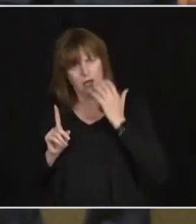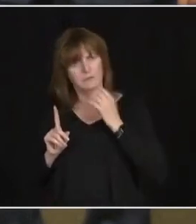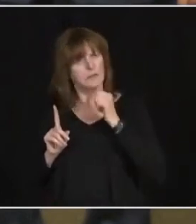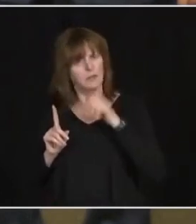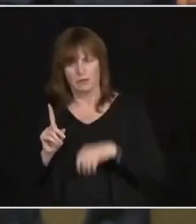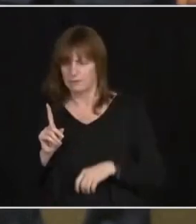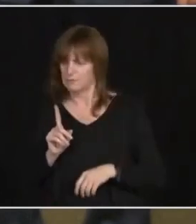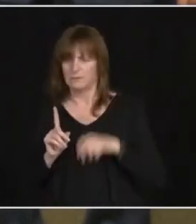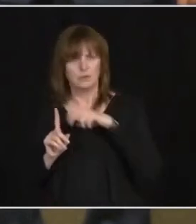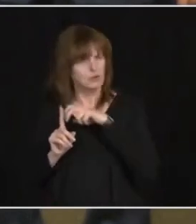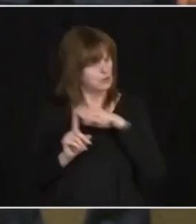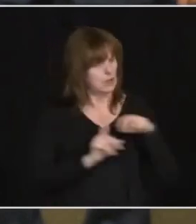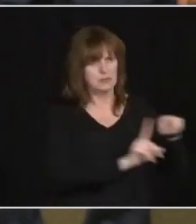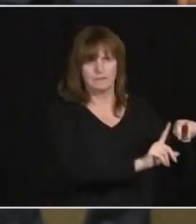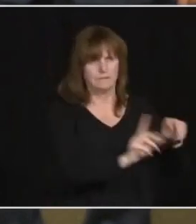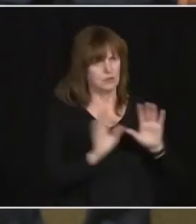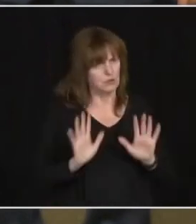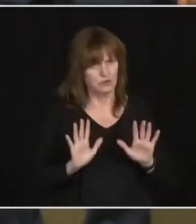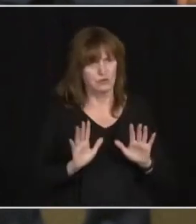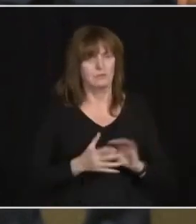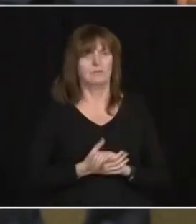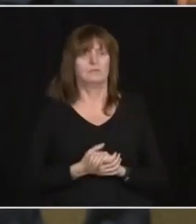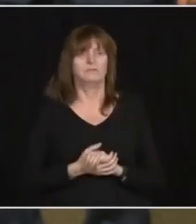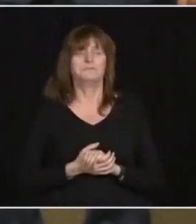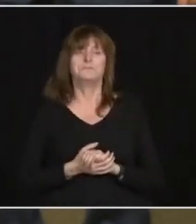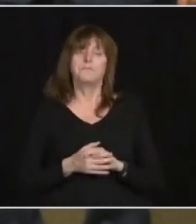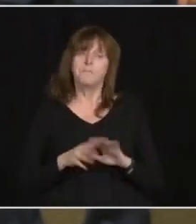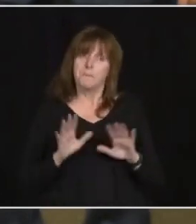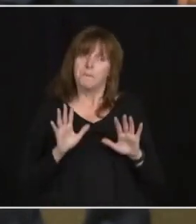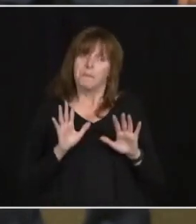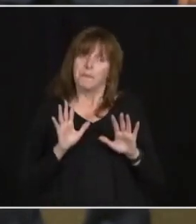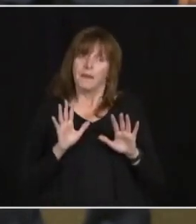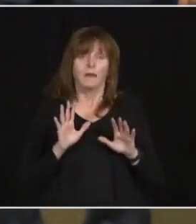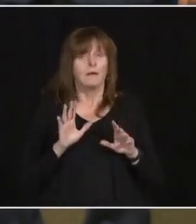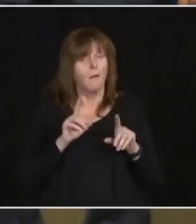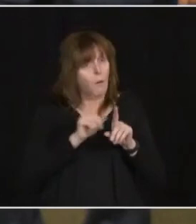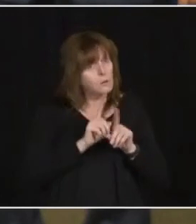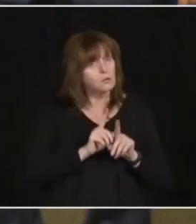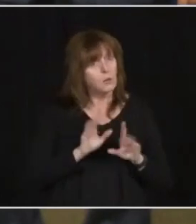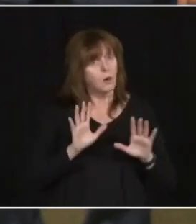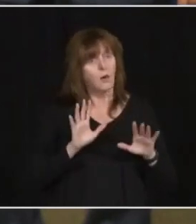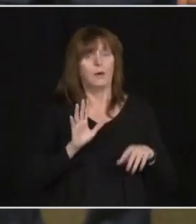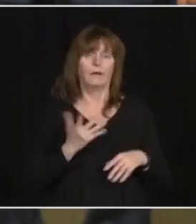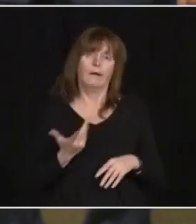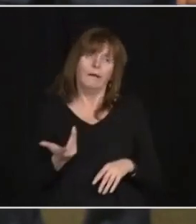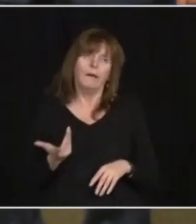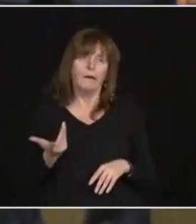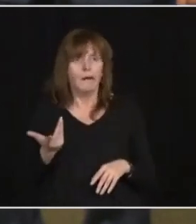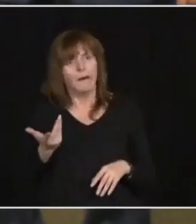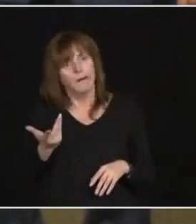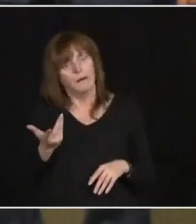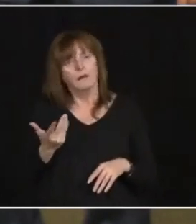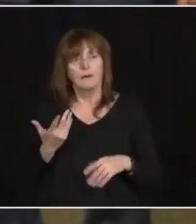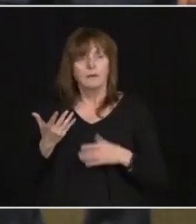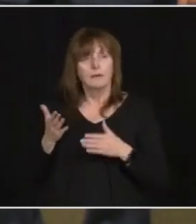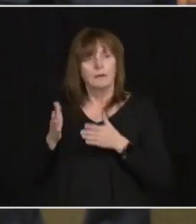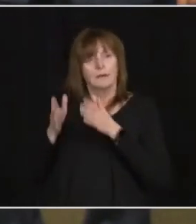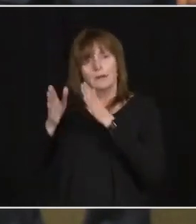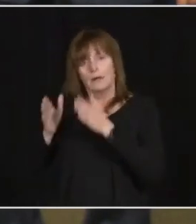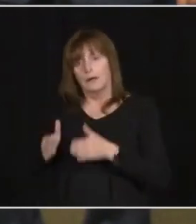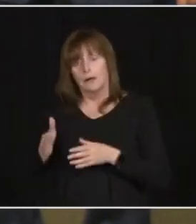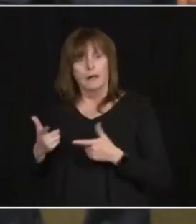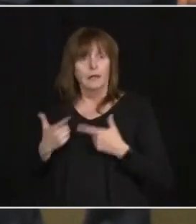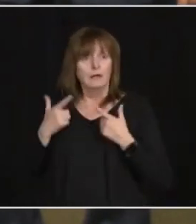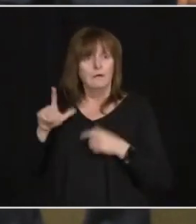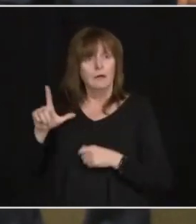a long-term care home. And but it works the other way around as well, of course. If people are in long-term care homes that are very ill